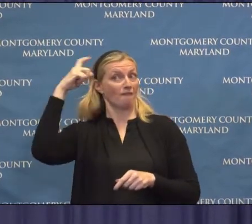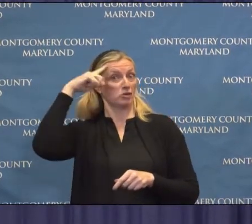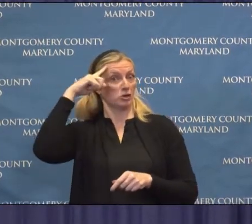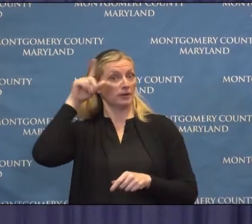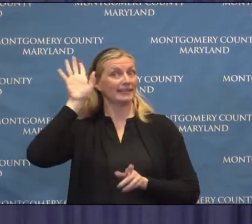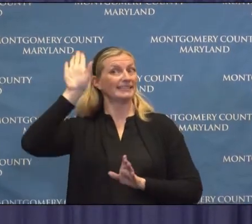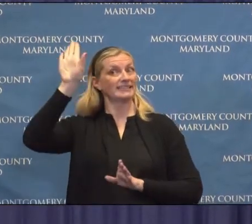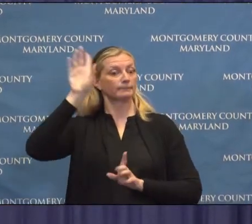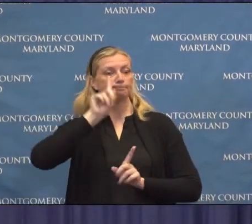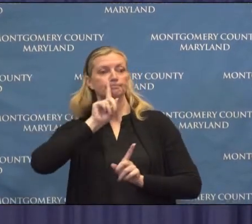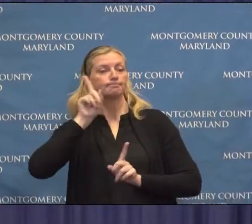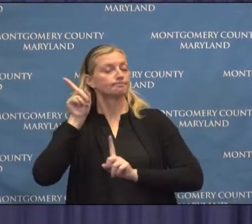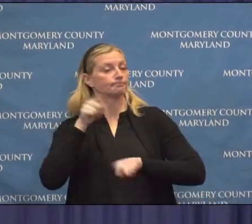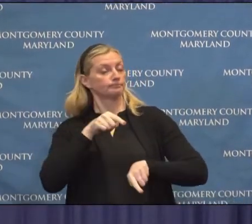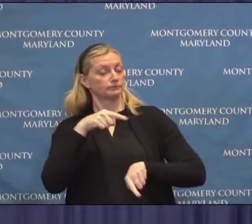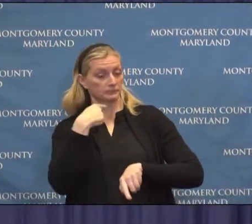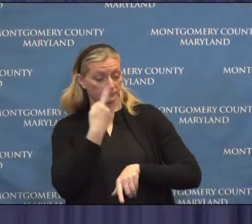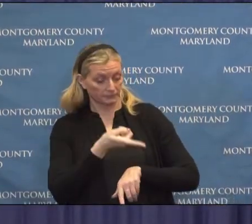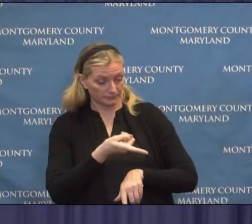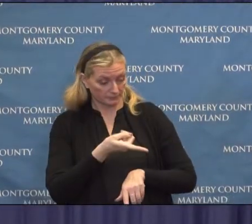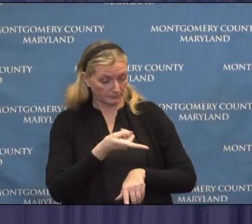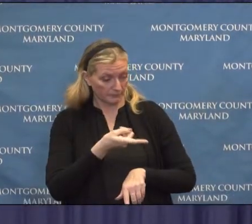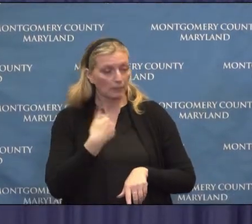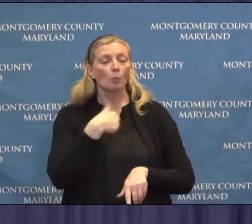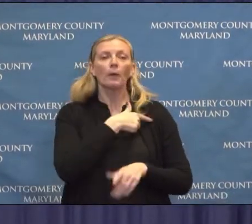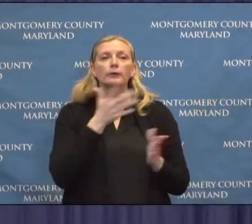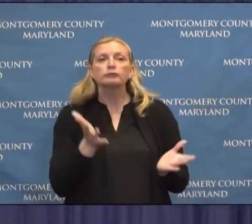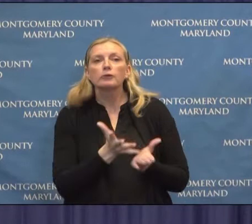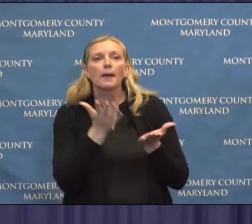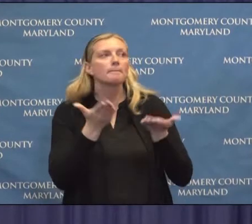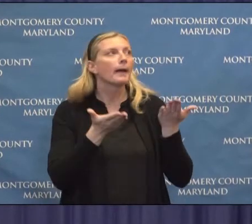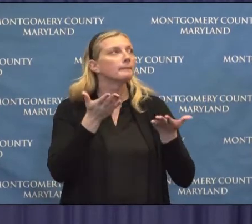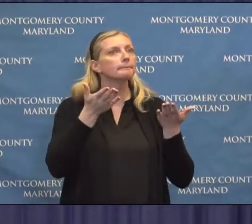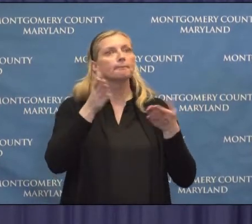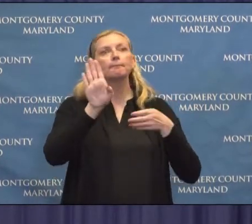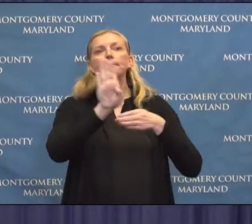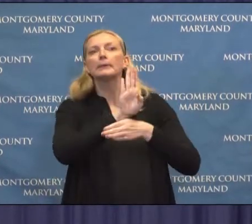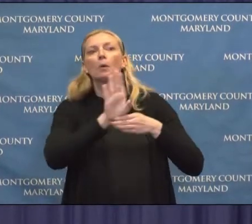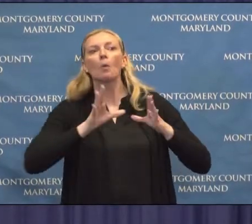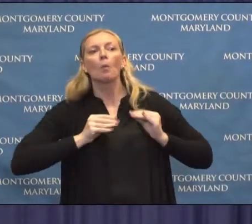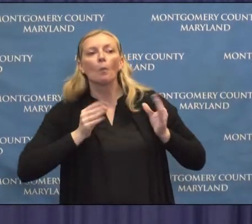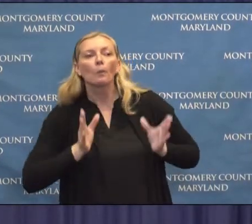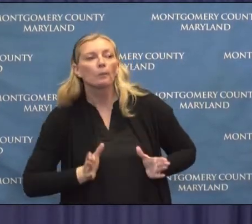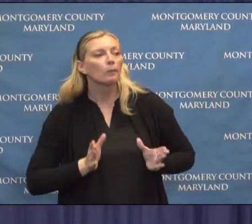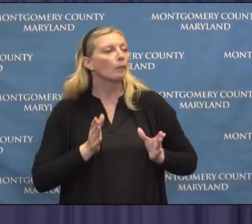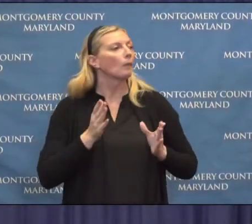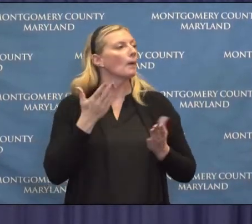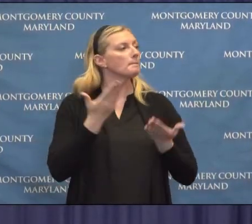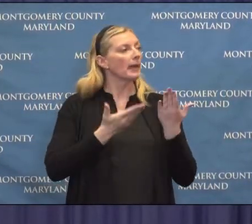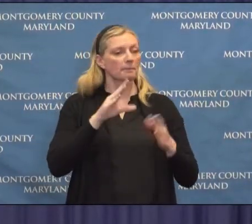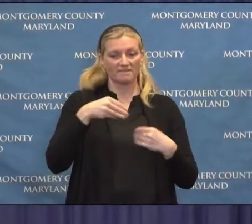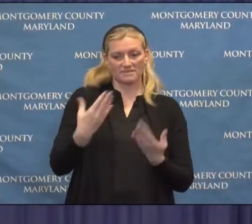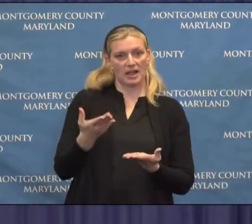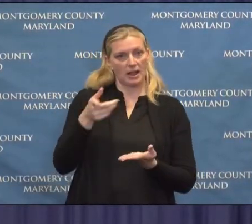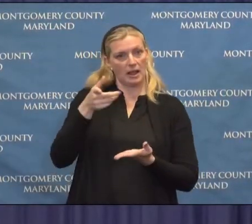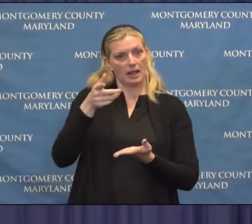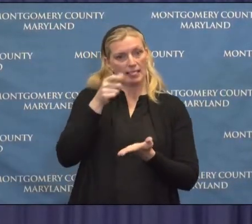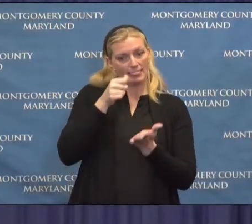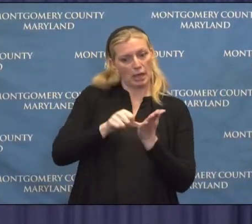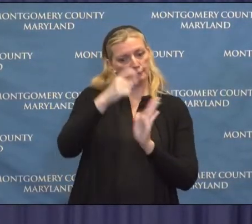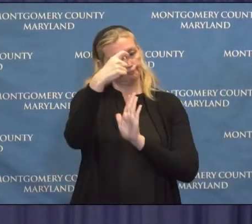that the business owner or the business provide a letter that an individual could